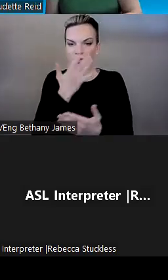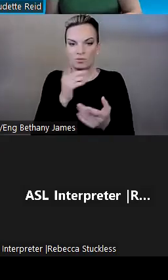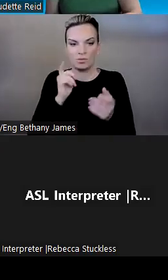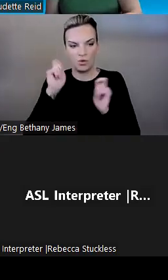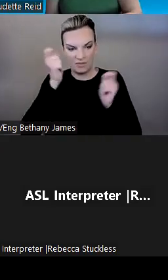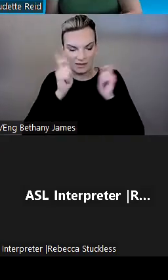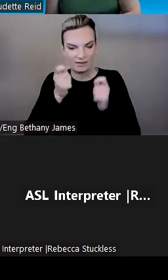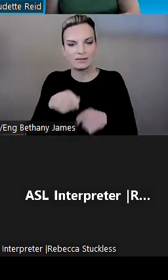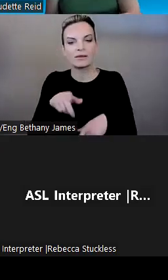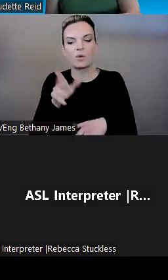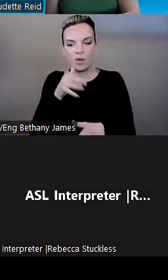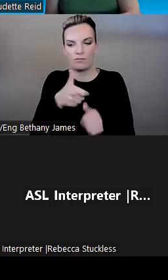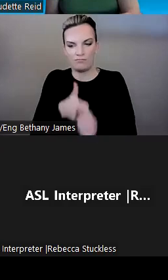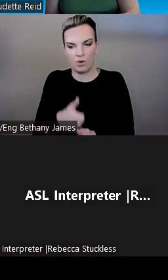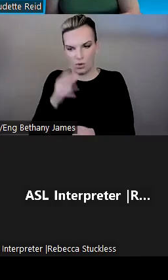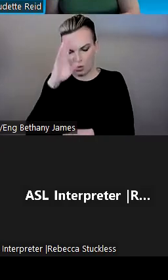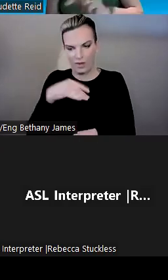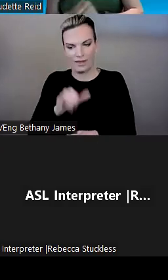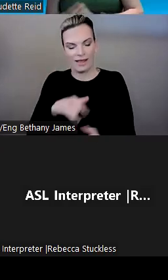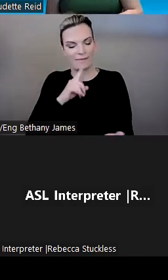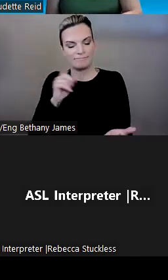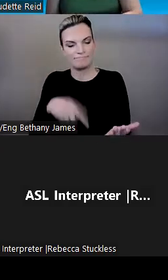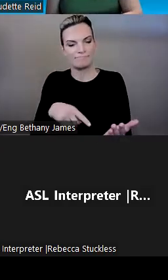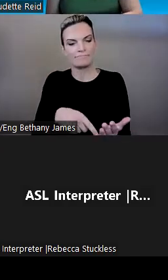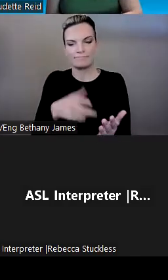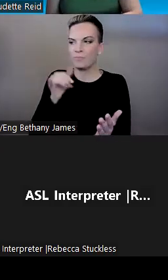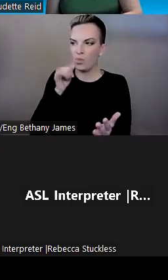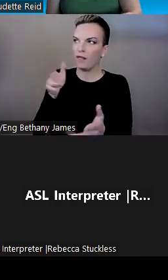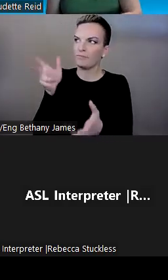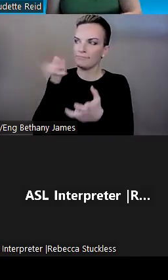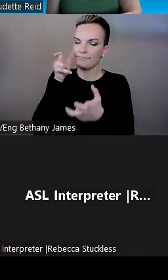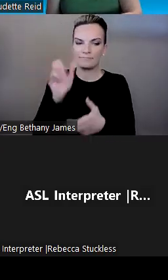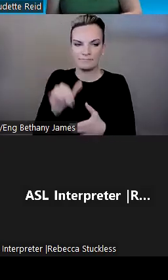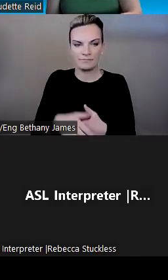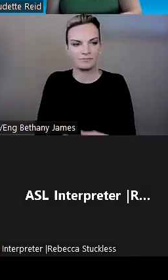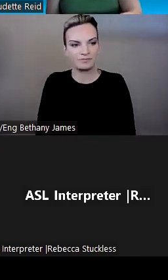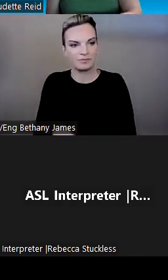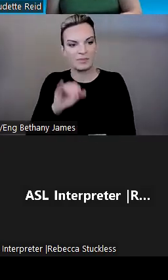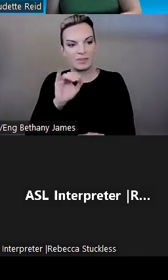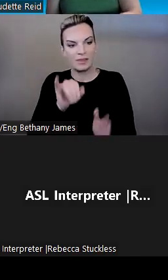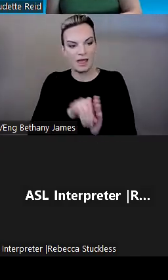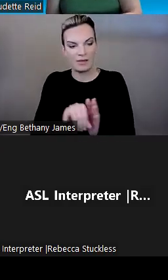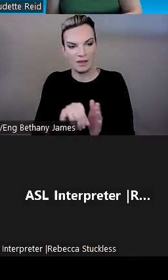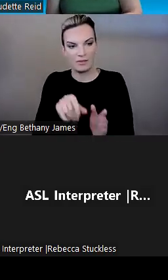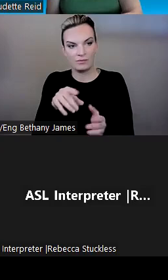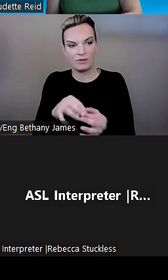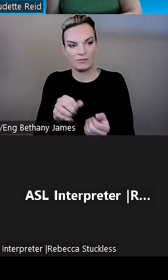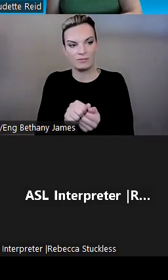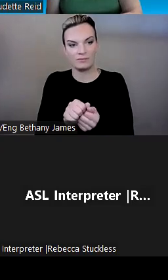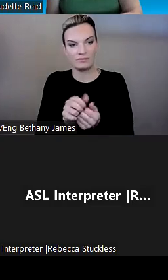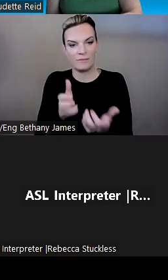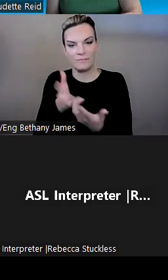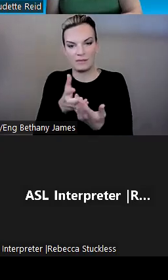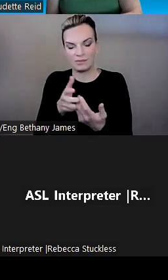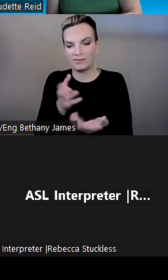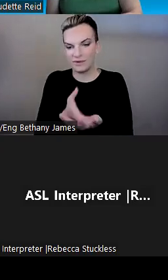certain actions. And there is eye tracking with compatible devices, and this is for